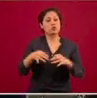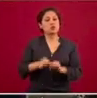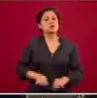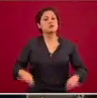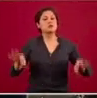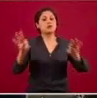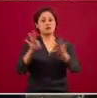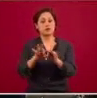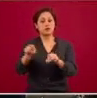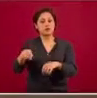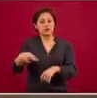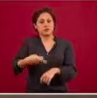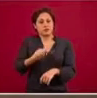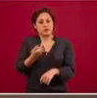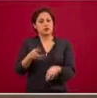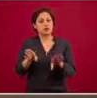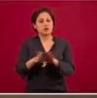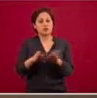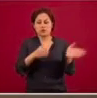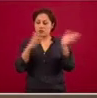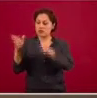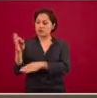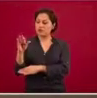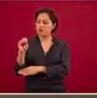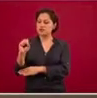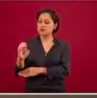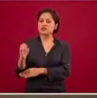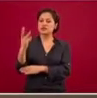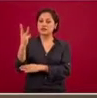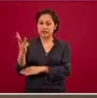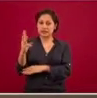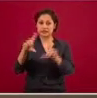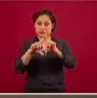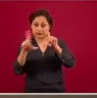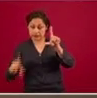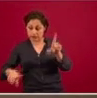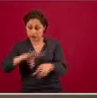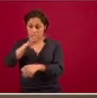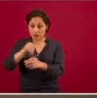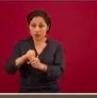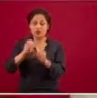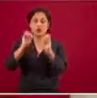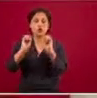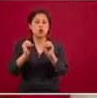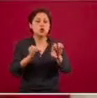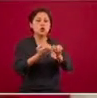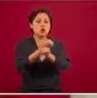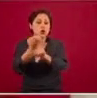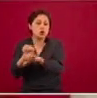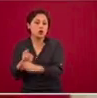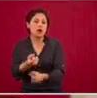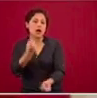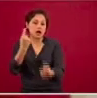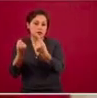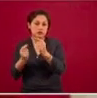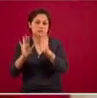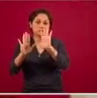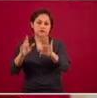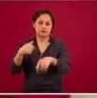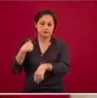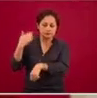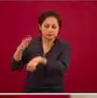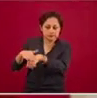interesting, of whether we can regionalize or not entering phase 3. I would like to